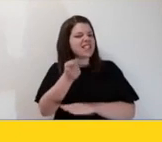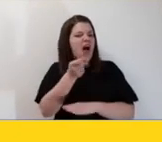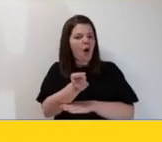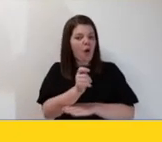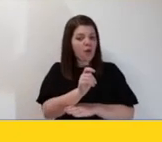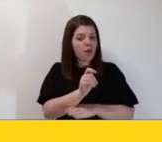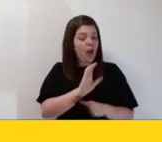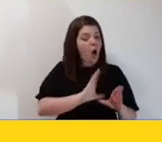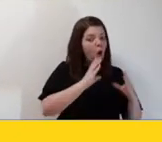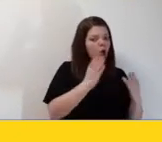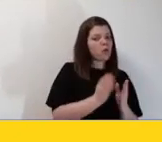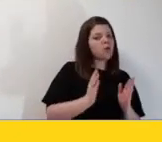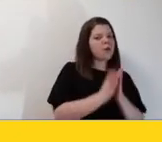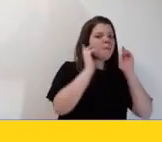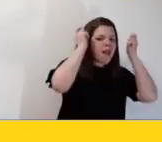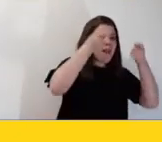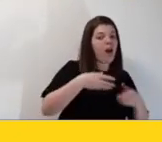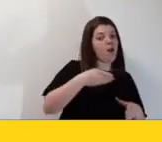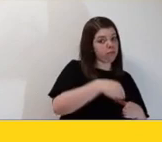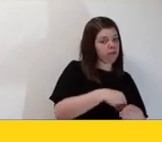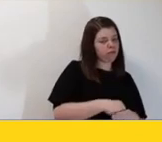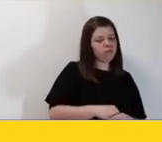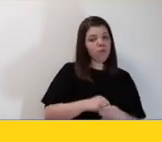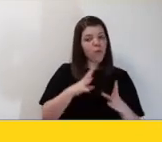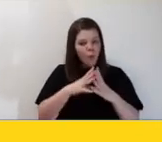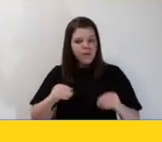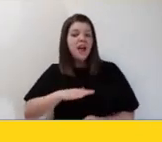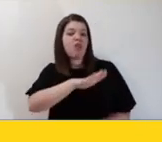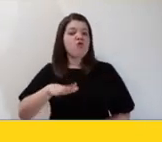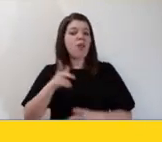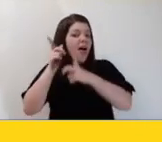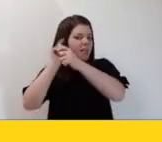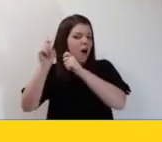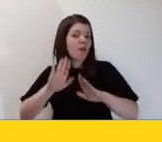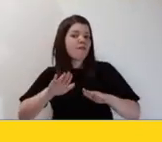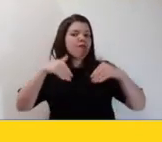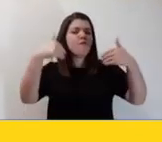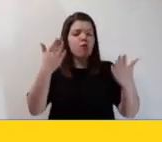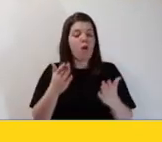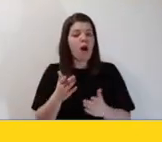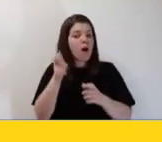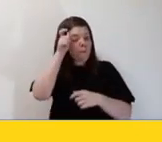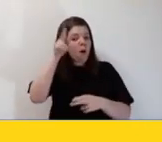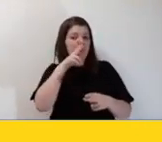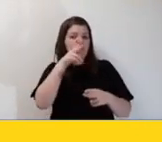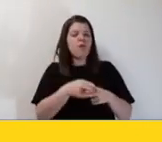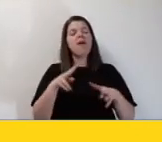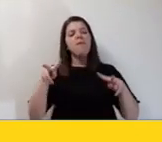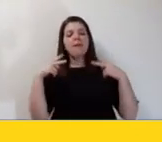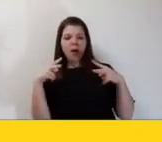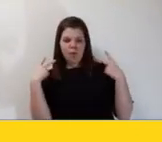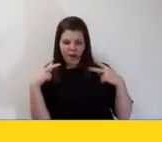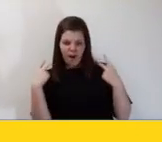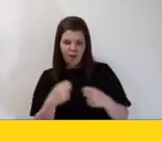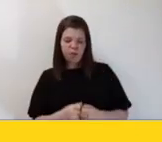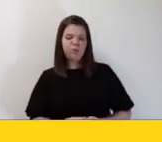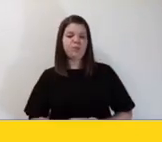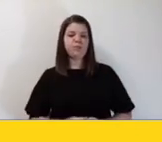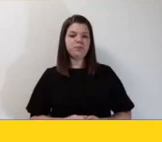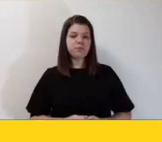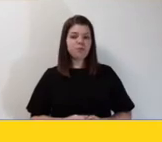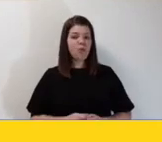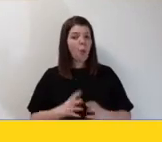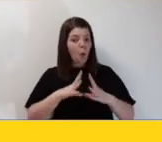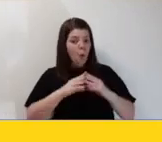Universidad San Jorge, located in Villanueva de Gallego, on the outskirts of the city of Zaragoza, was founded in 2005